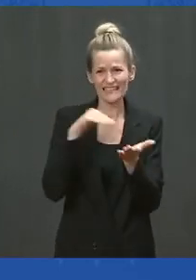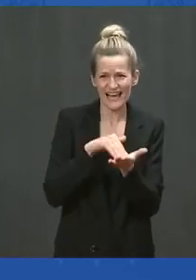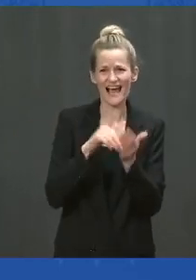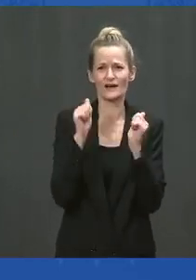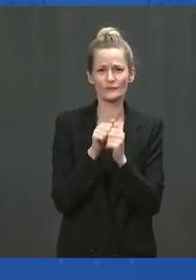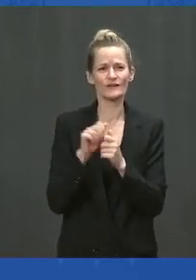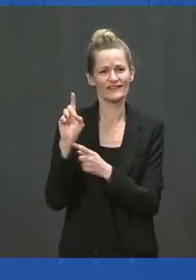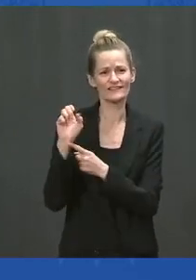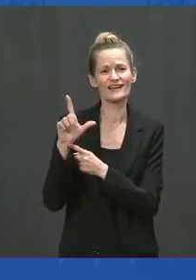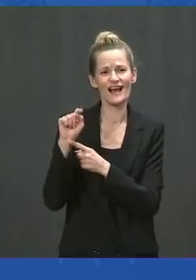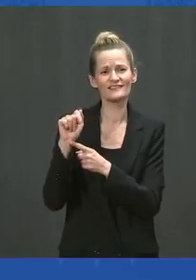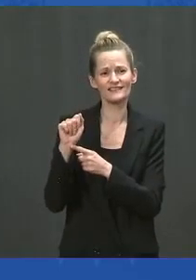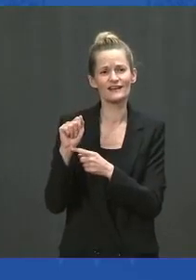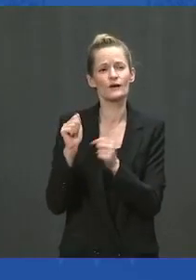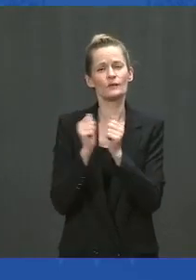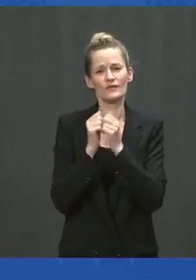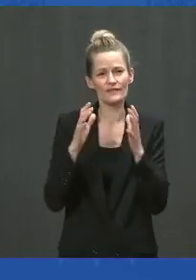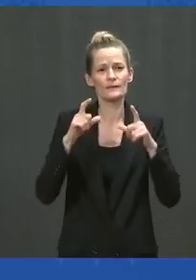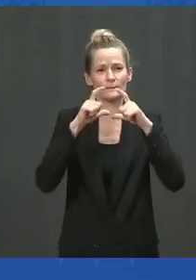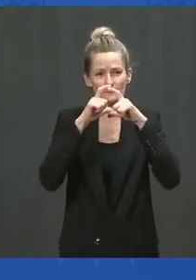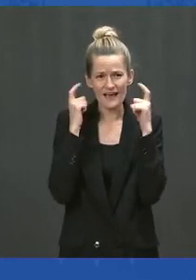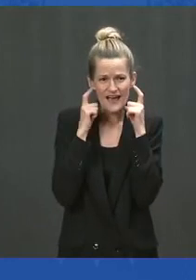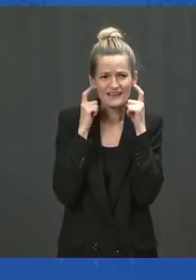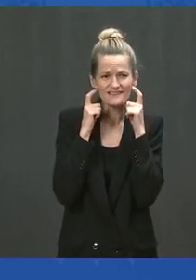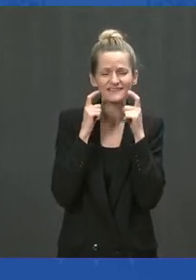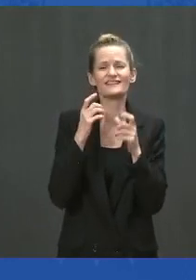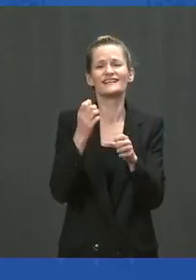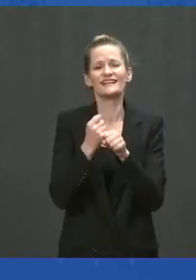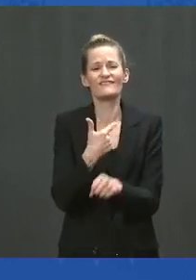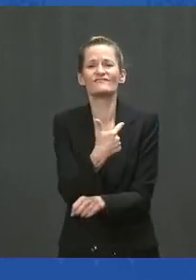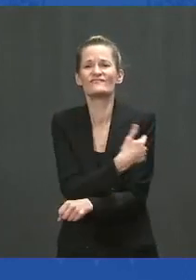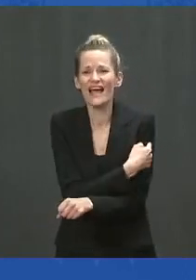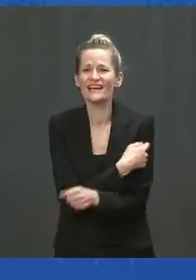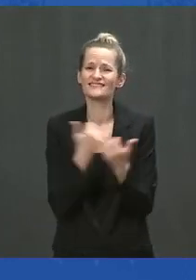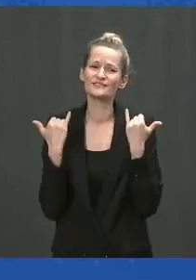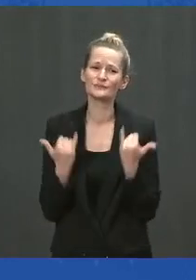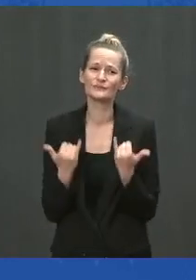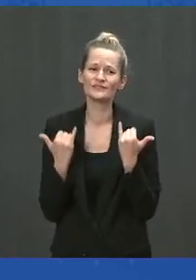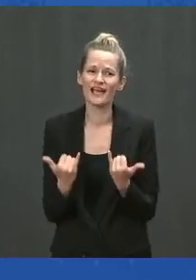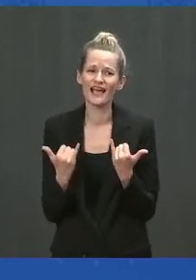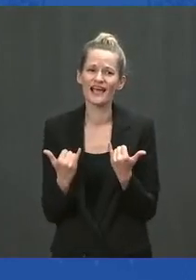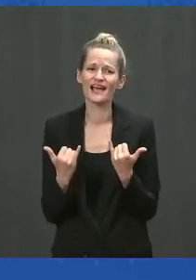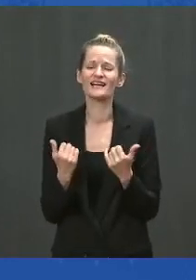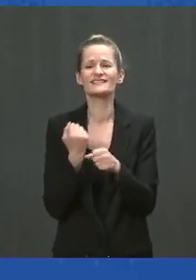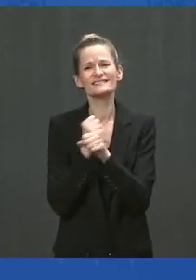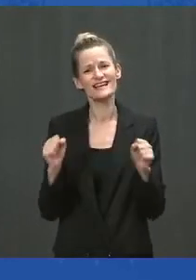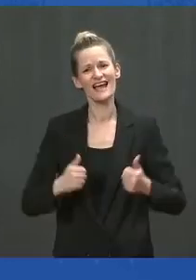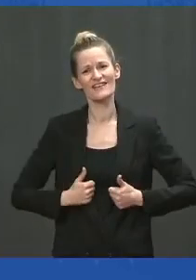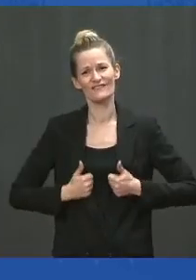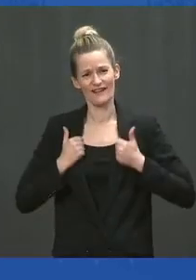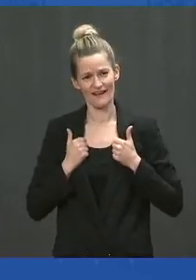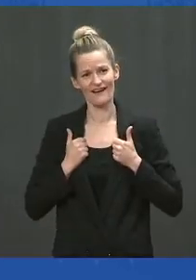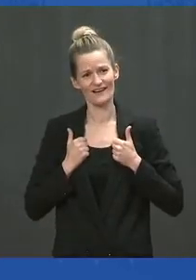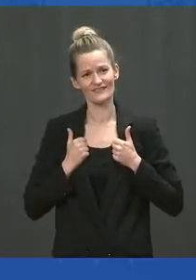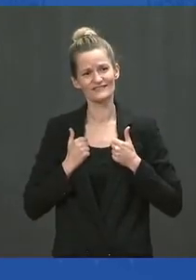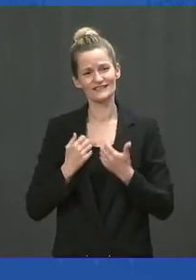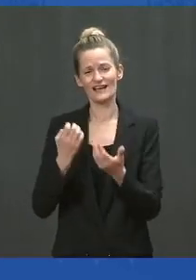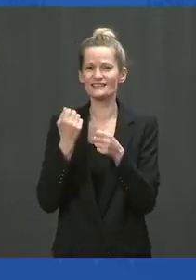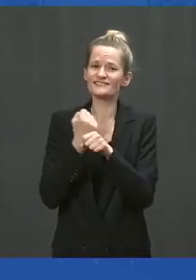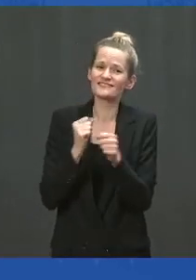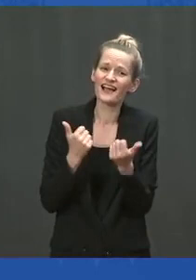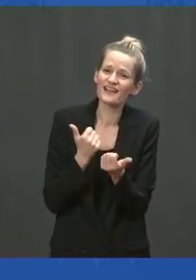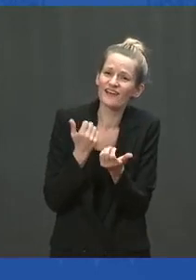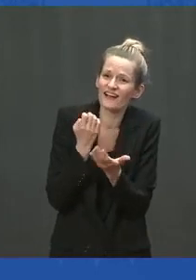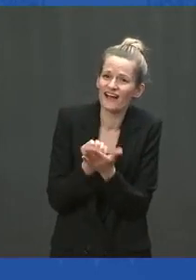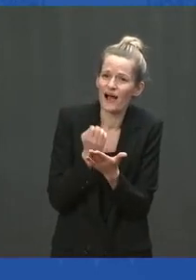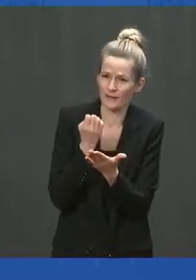All of that will save lives. And it means we're not going to have the same kind of economic damage we've seen when COVID-19